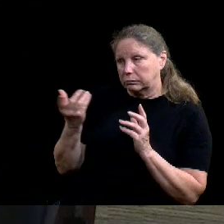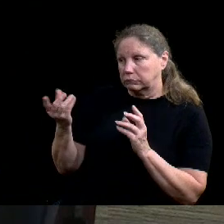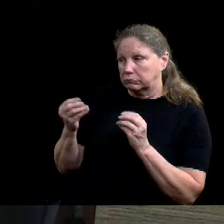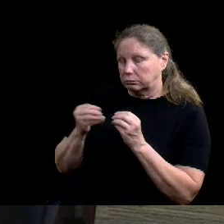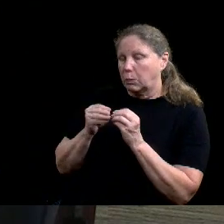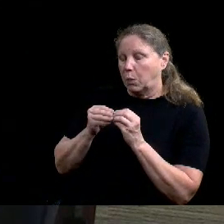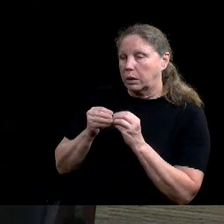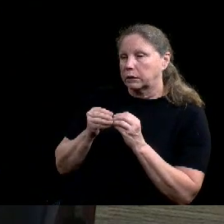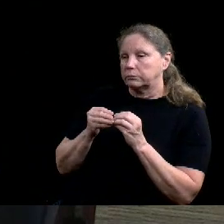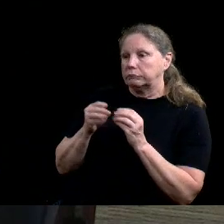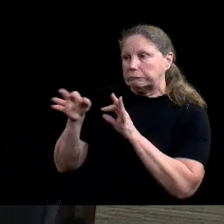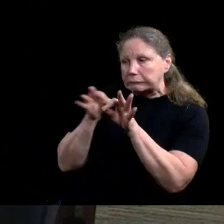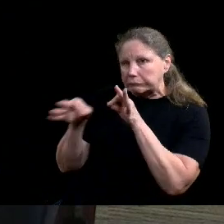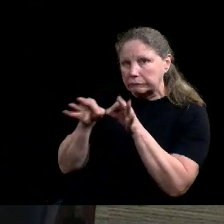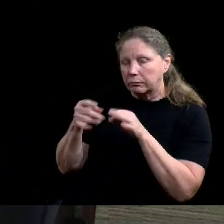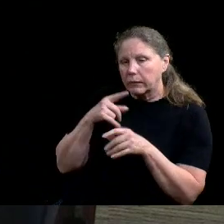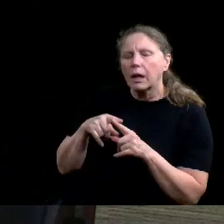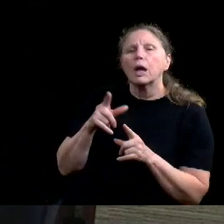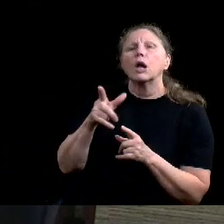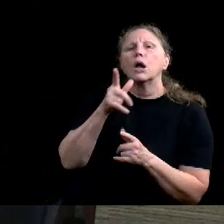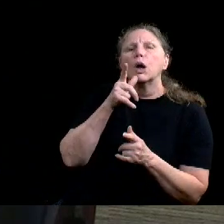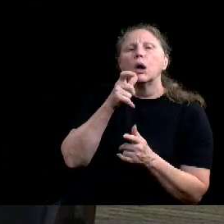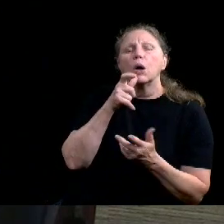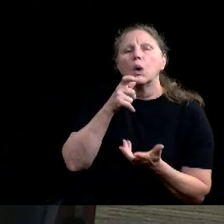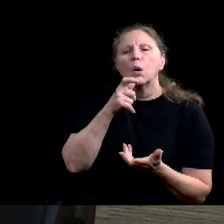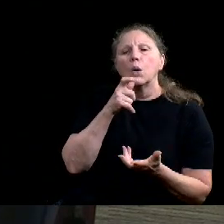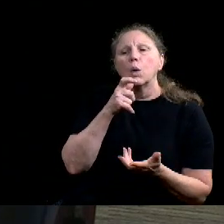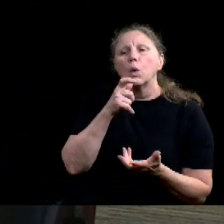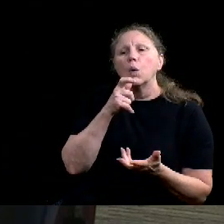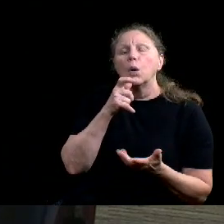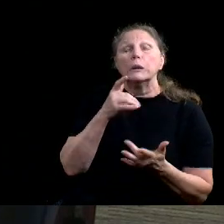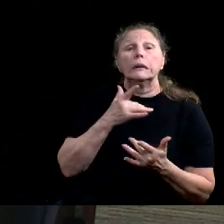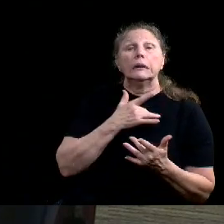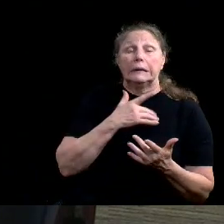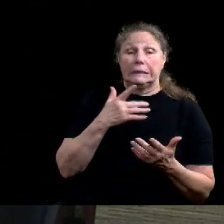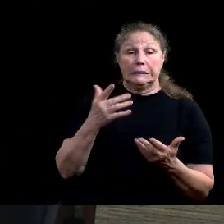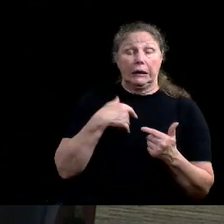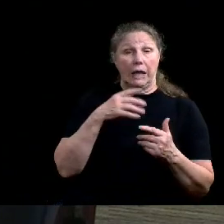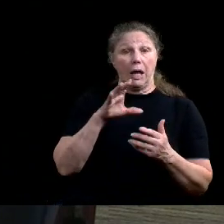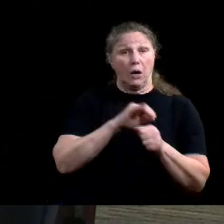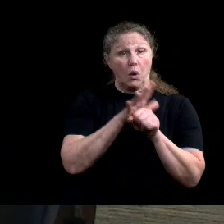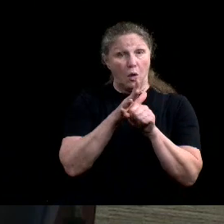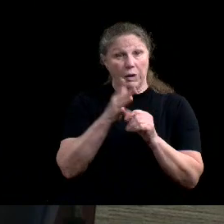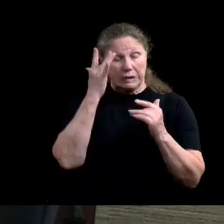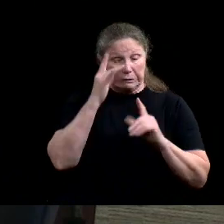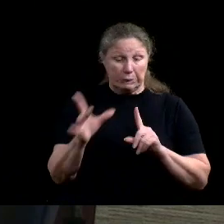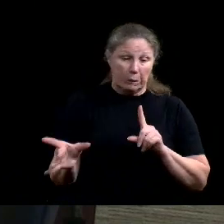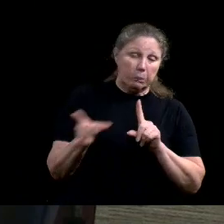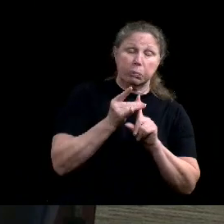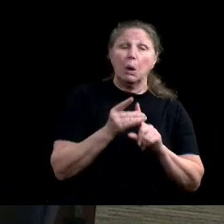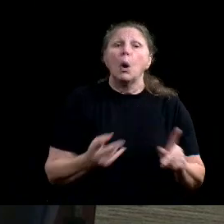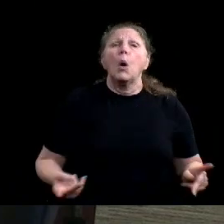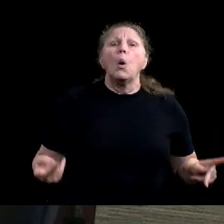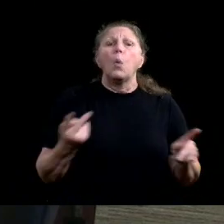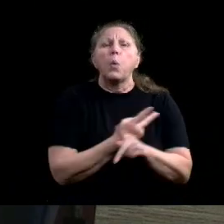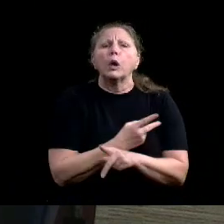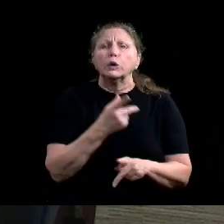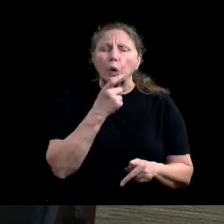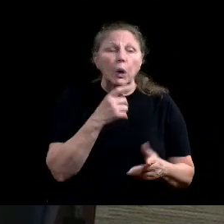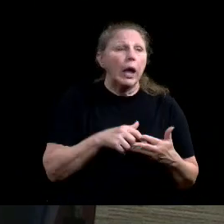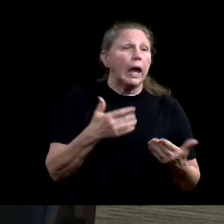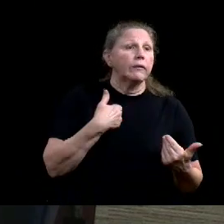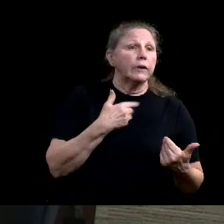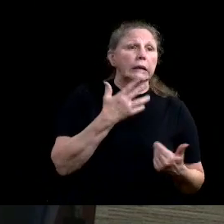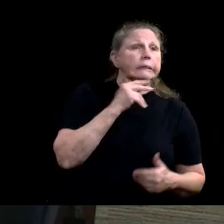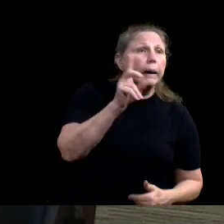most at risk to COVID-19? 65 plus, diabetics, heart patients, liver patients. You've talked about defining the underlying